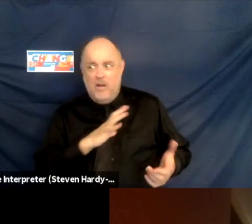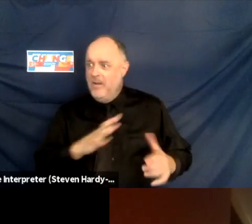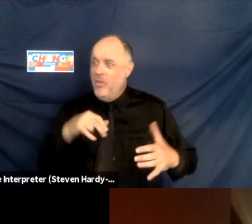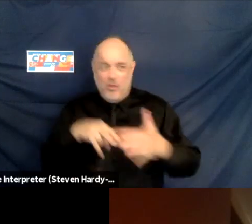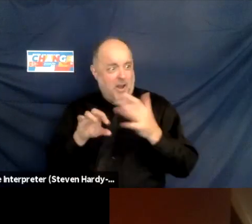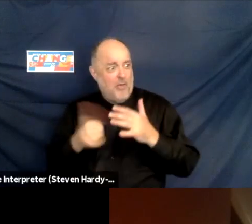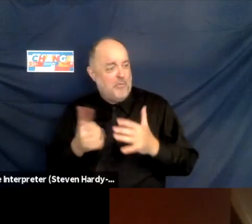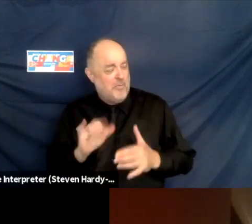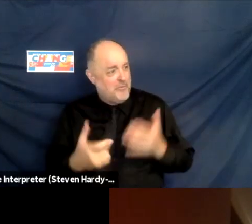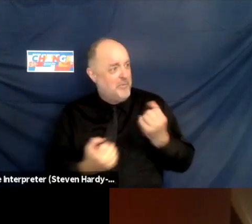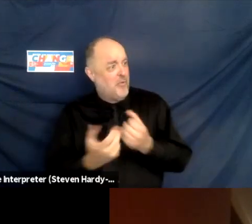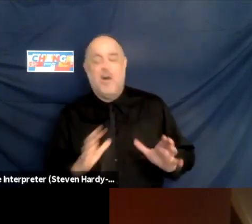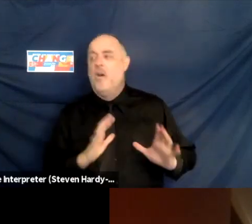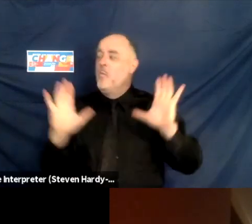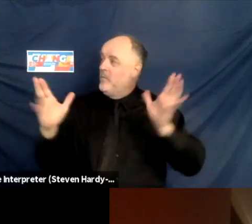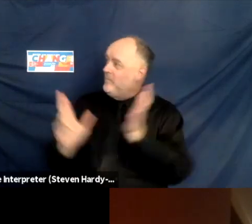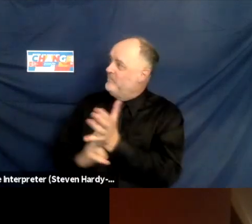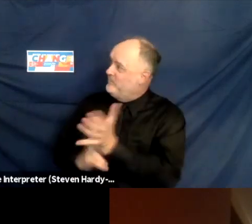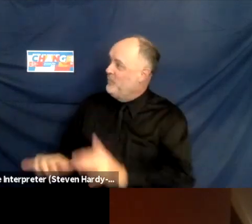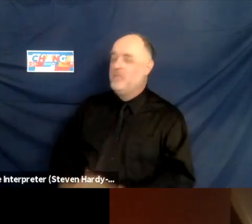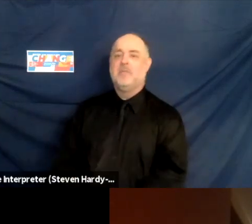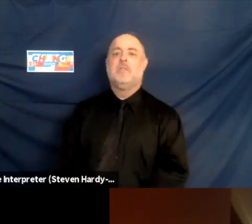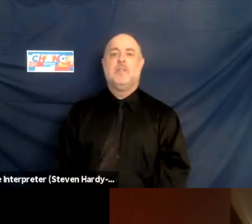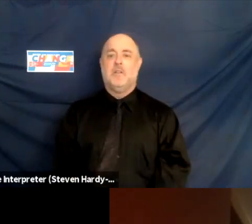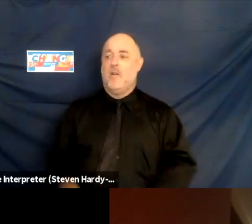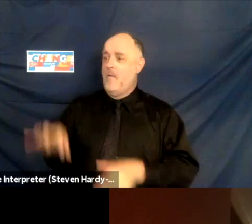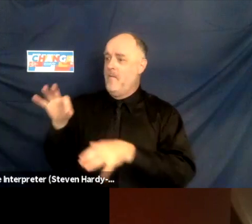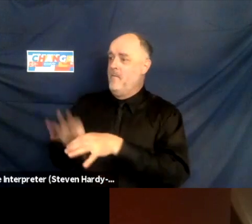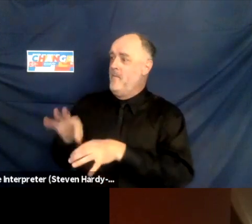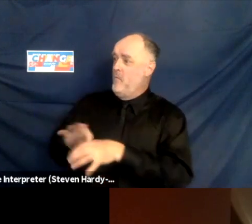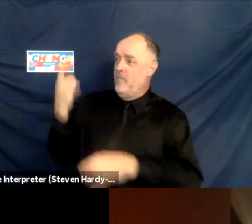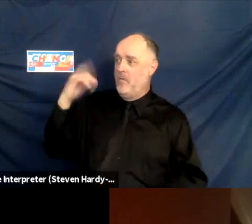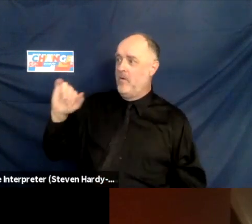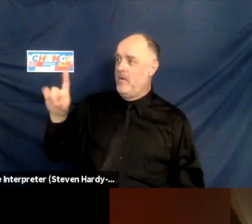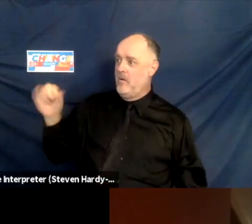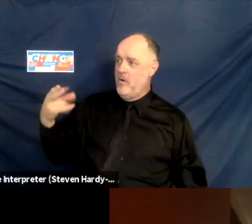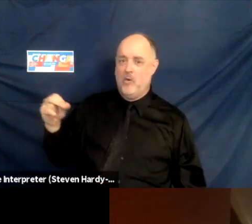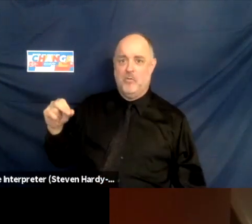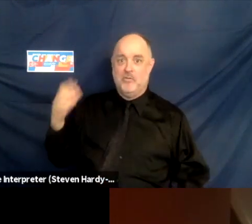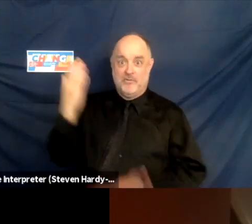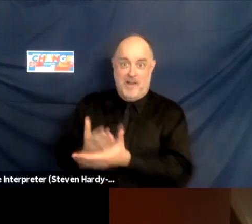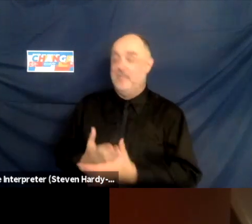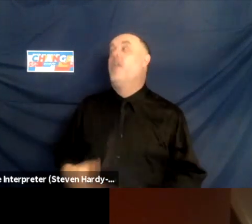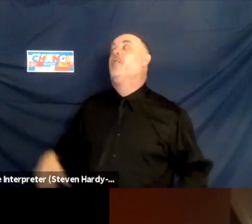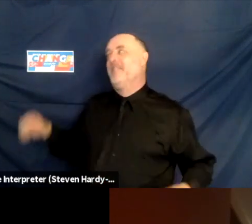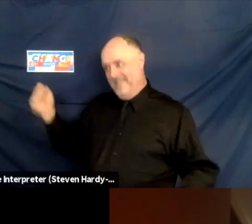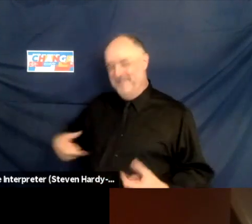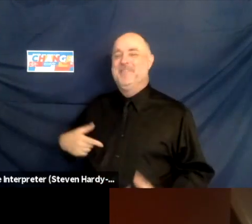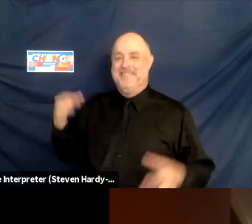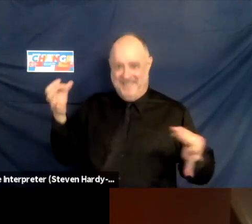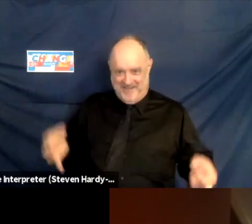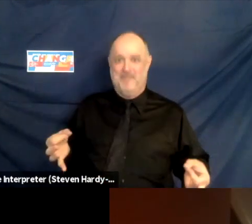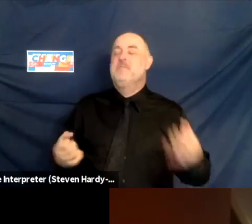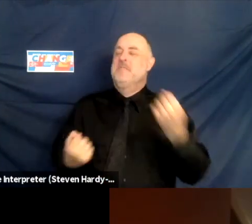great. Got a vote for the Idaho stop. We definitely, the